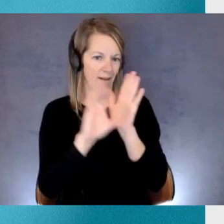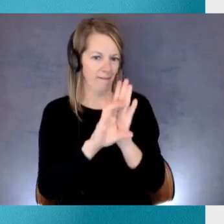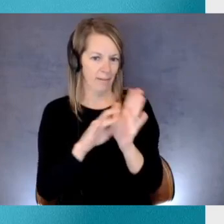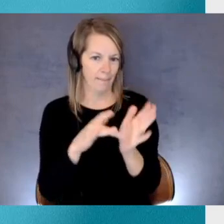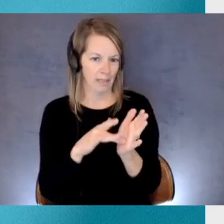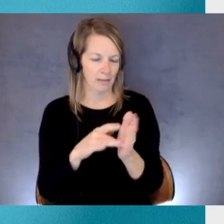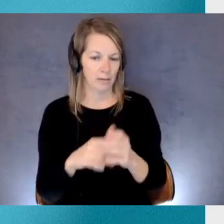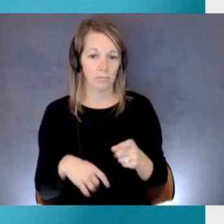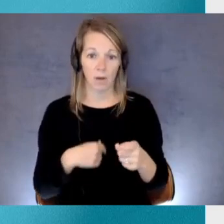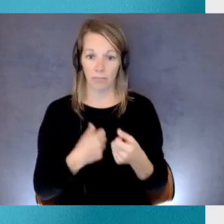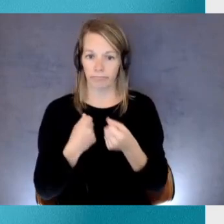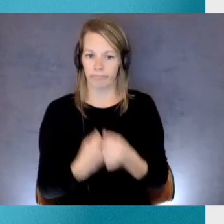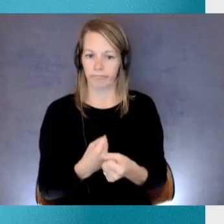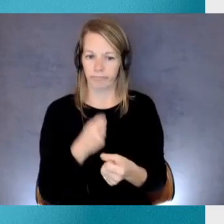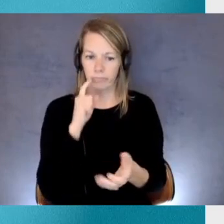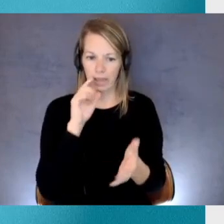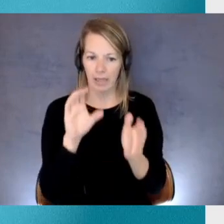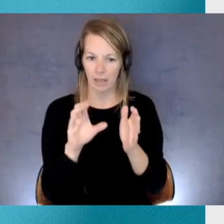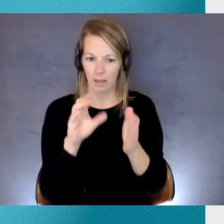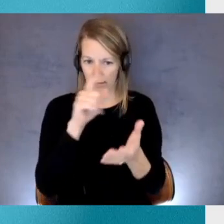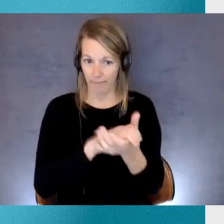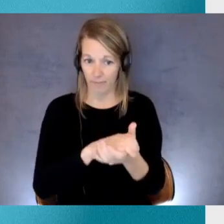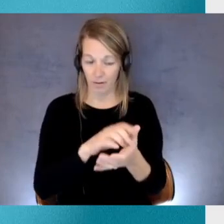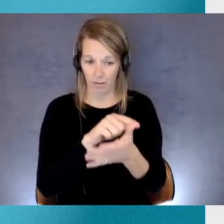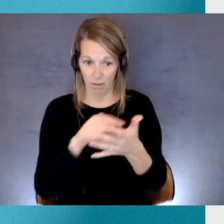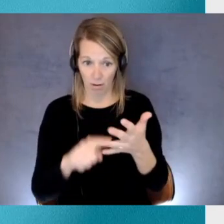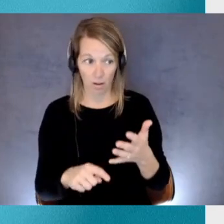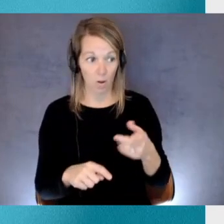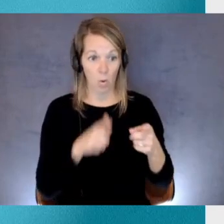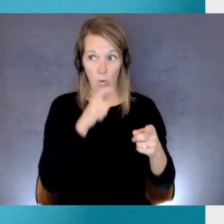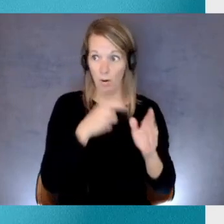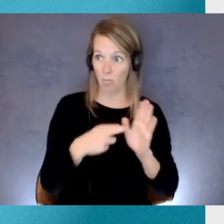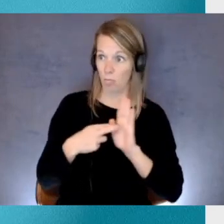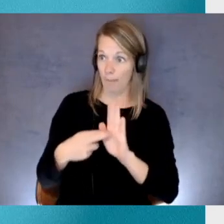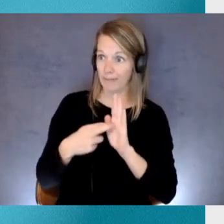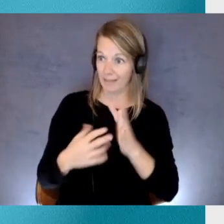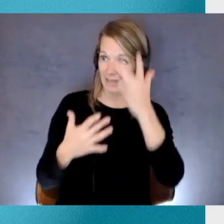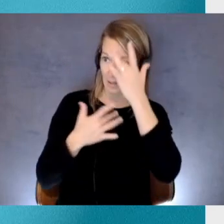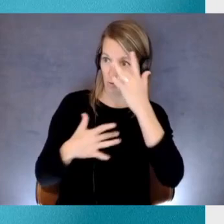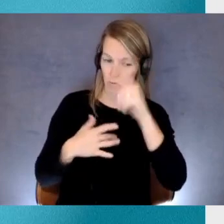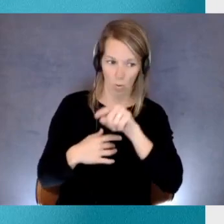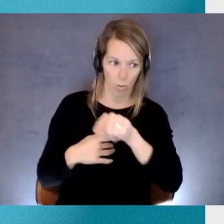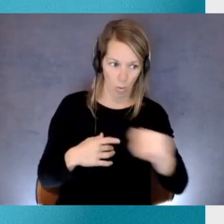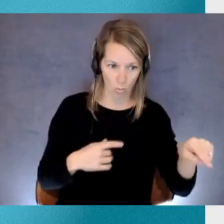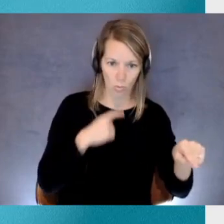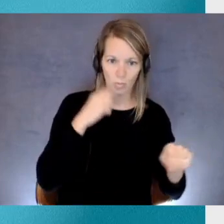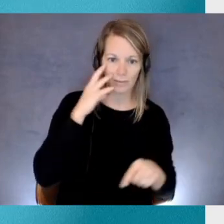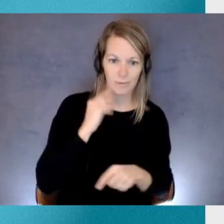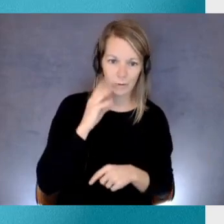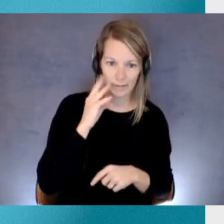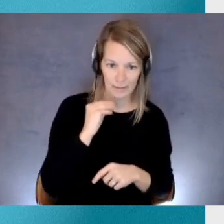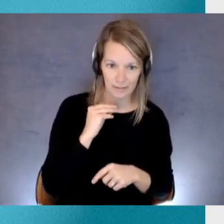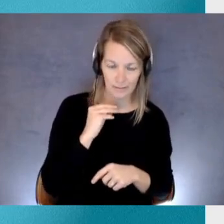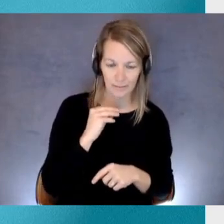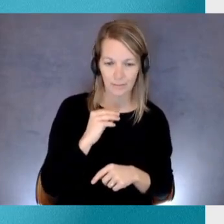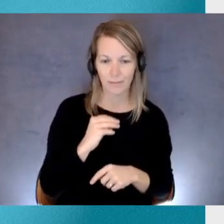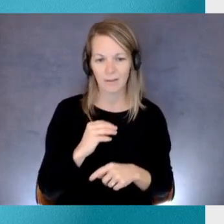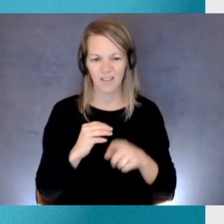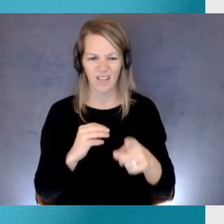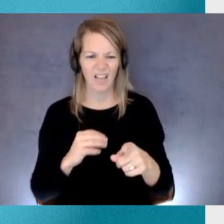truly believe that those best positioned to represent illness and caregiving are those living with it. And that's in Latin